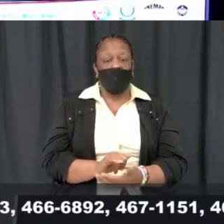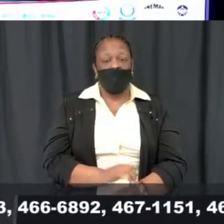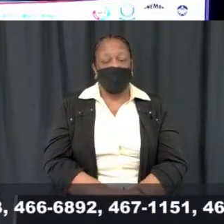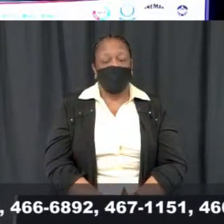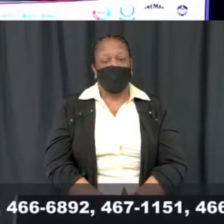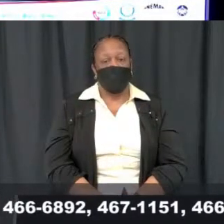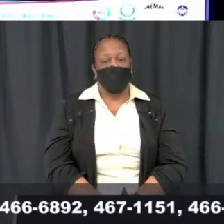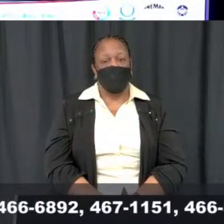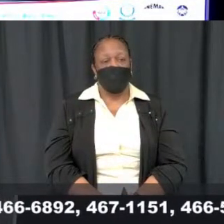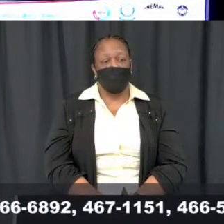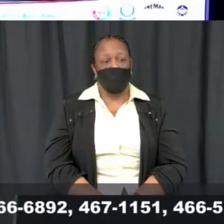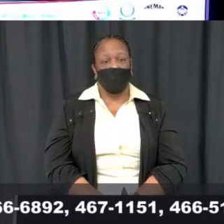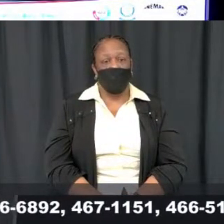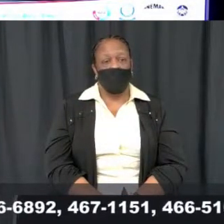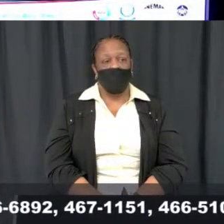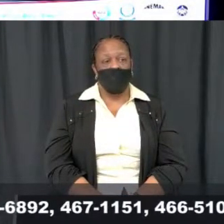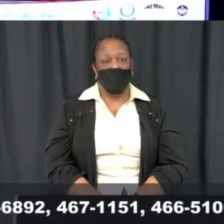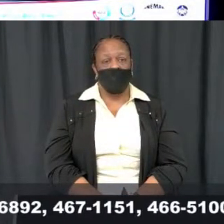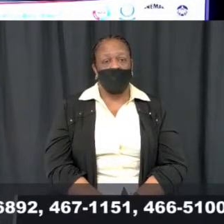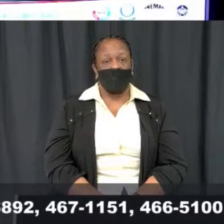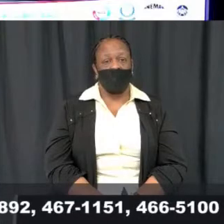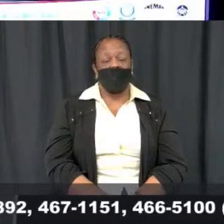that.